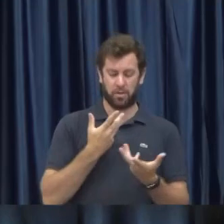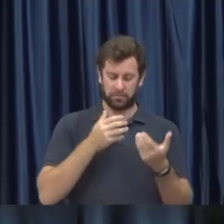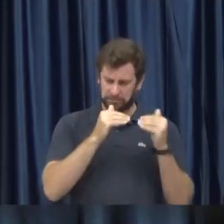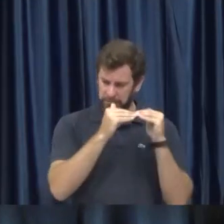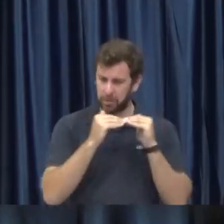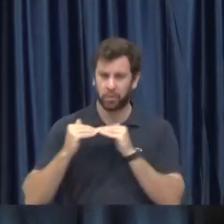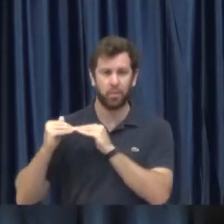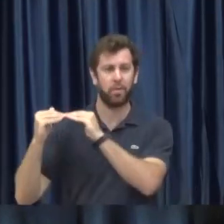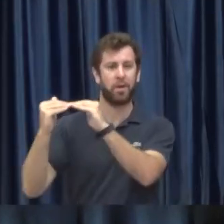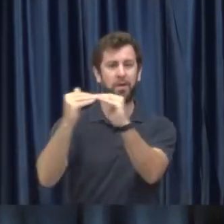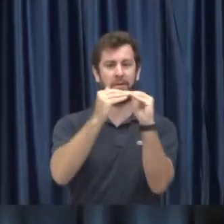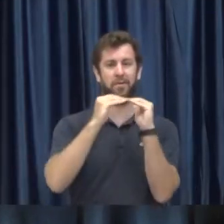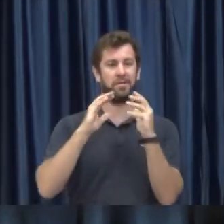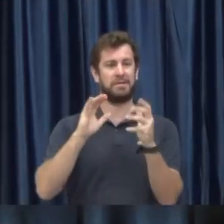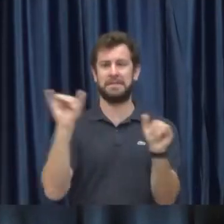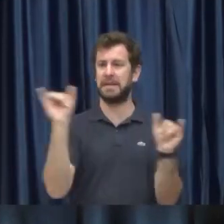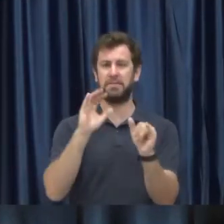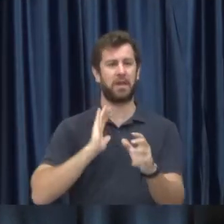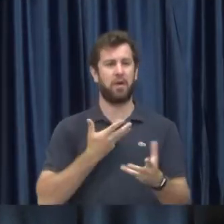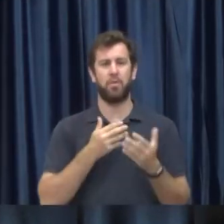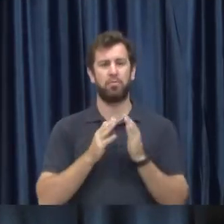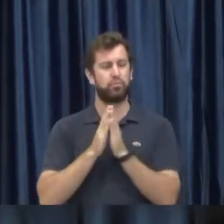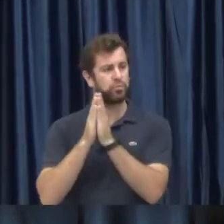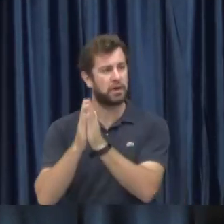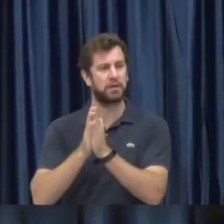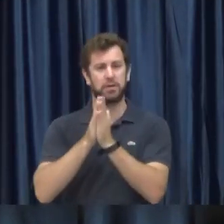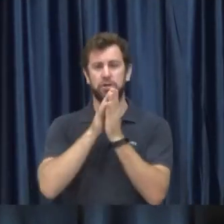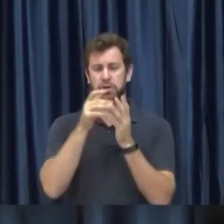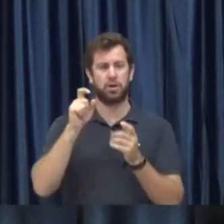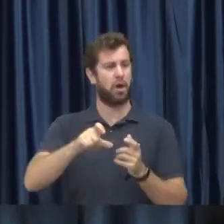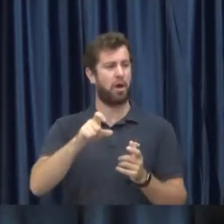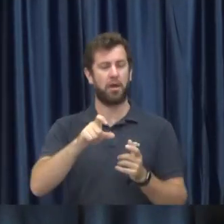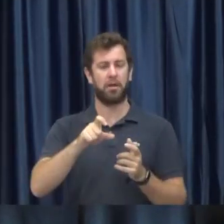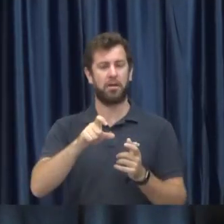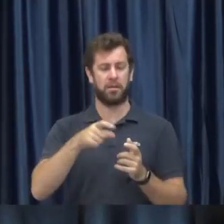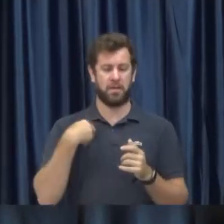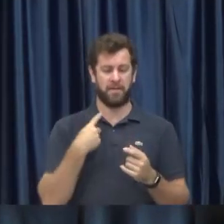equality as in our prayers. There should not be a